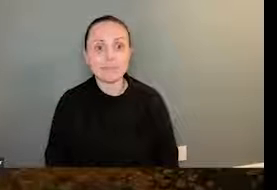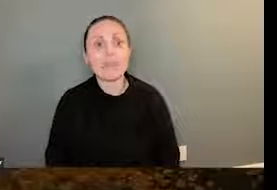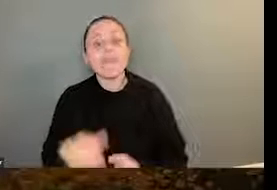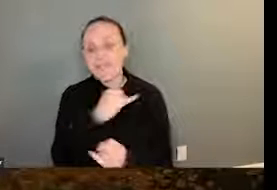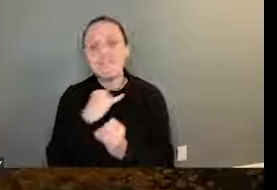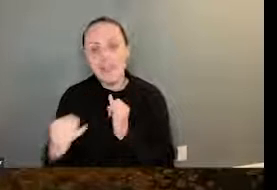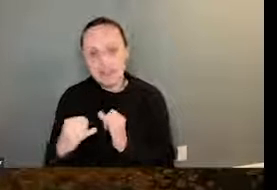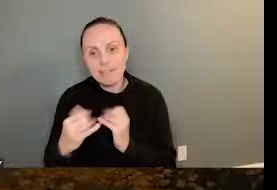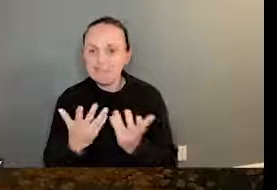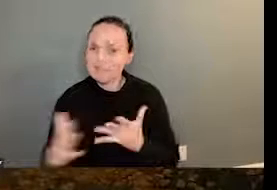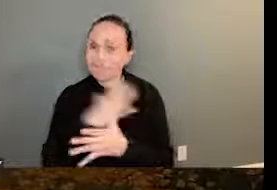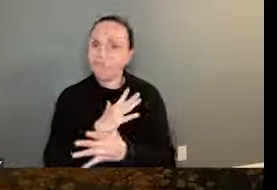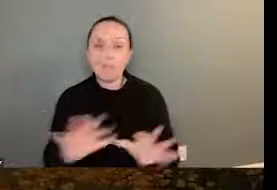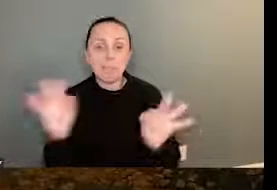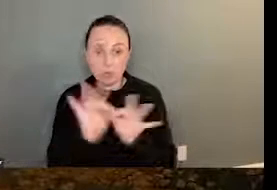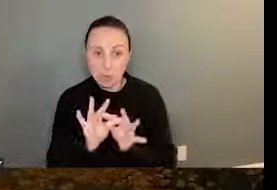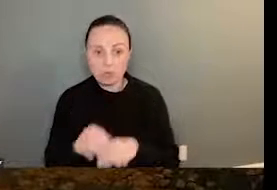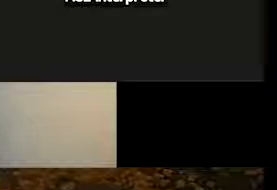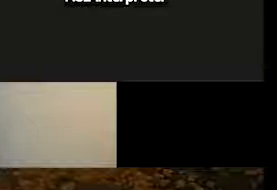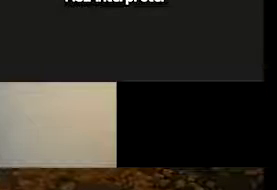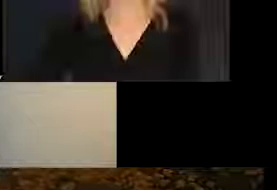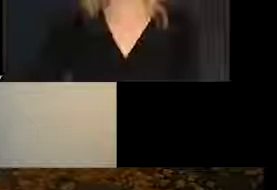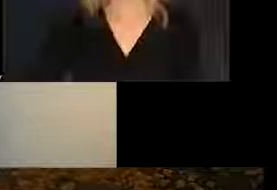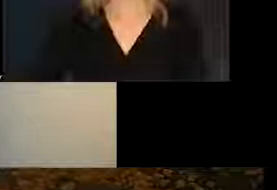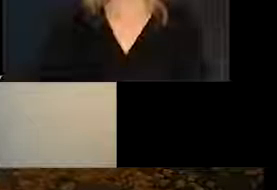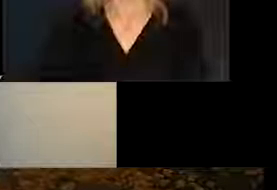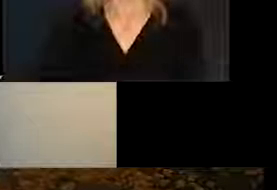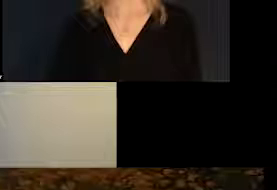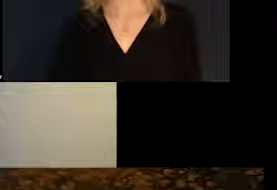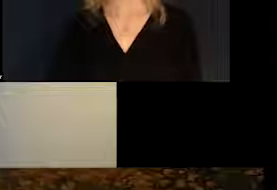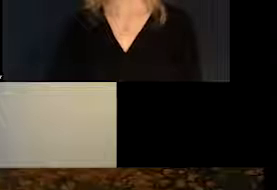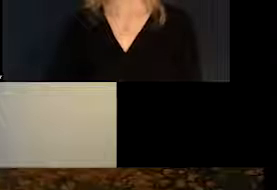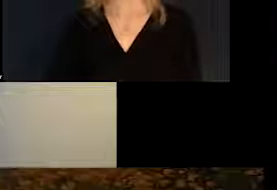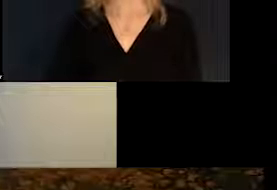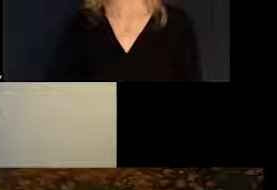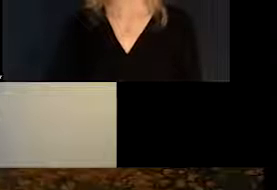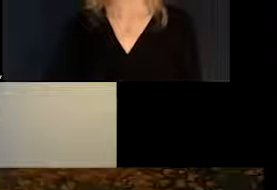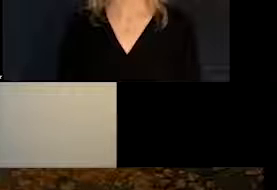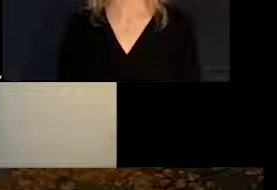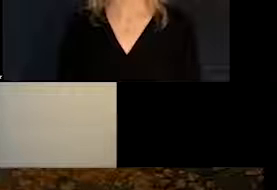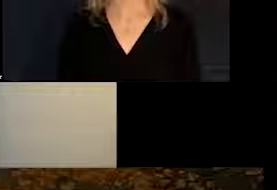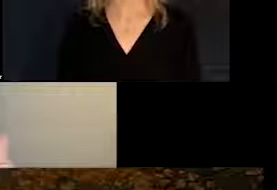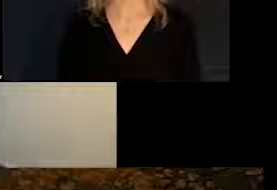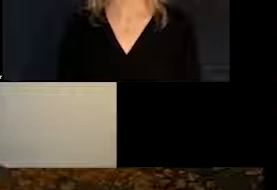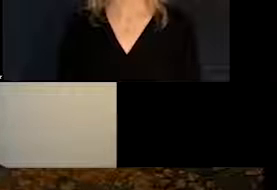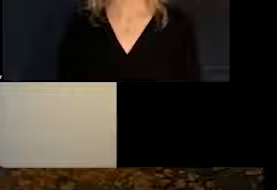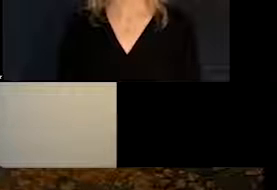Finally, and perhaps the most important that is directly linked back to biodiversity.